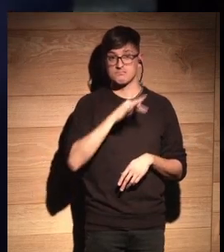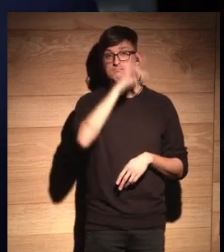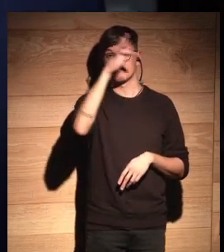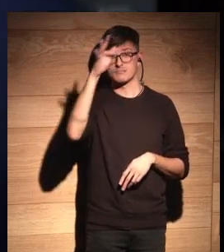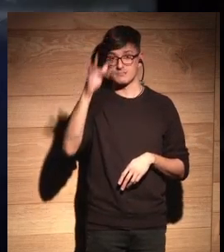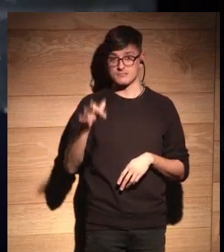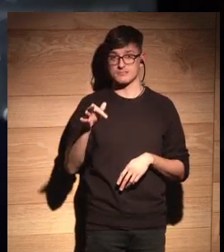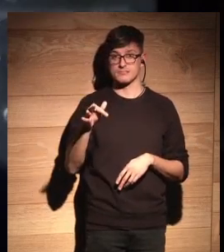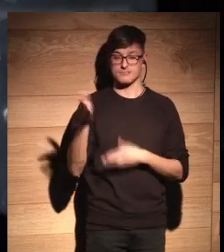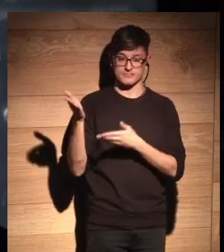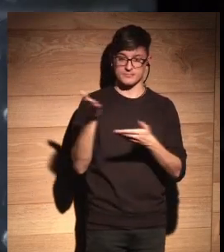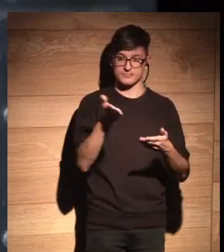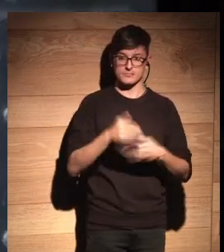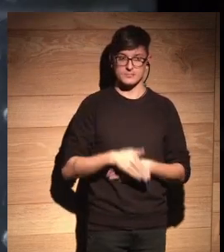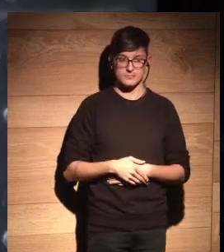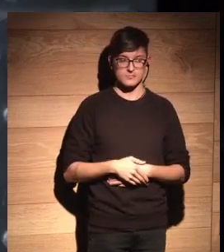International.